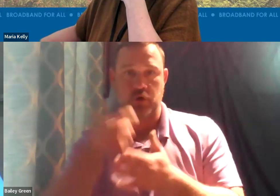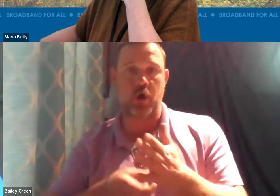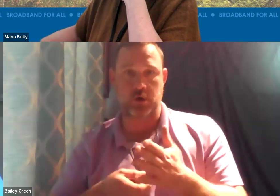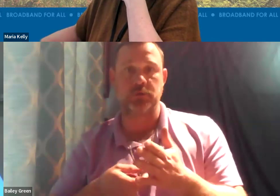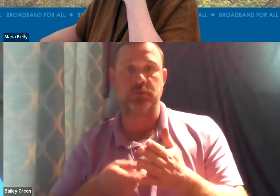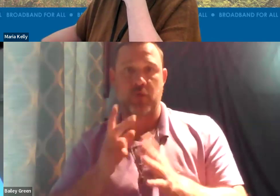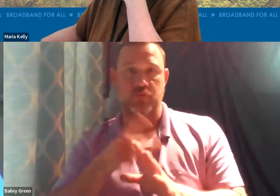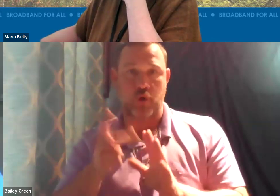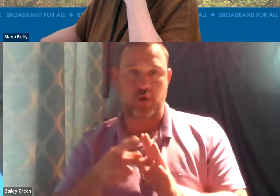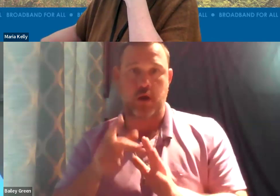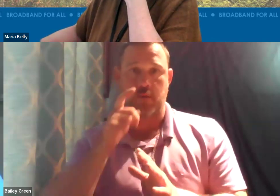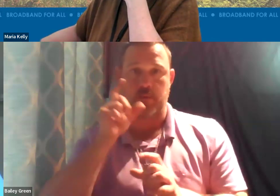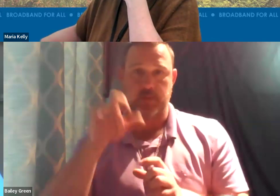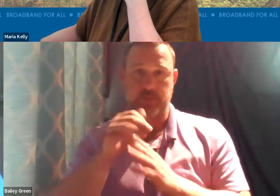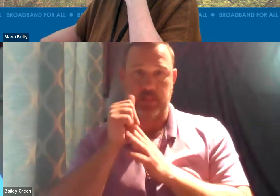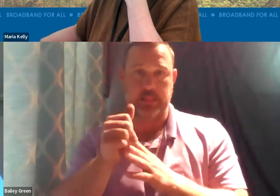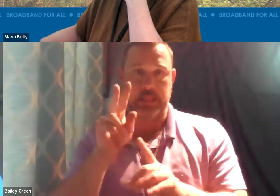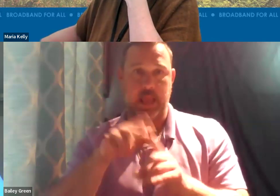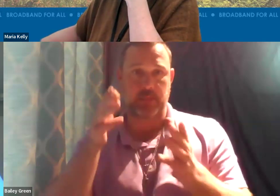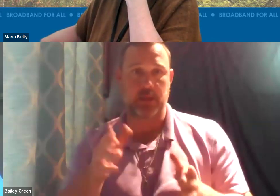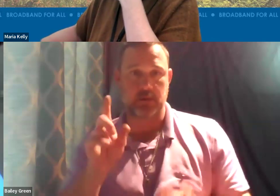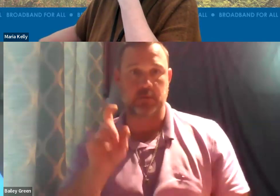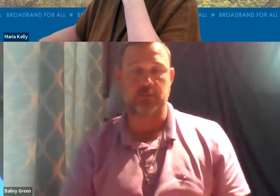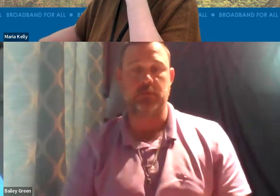program, do they have to be the lead applicant?